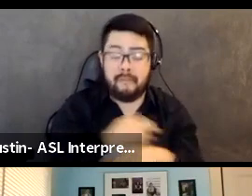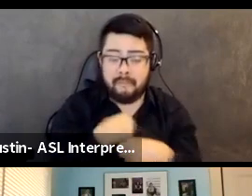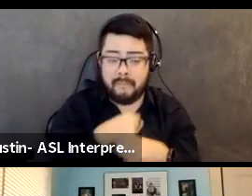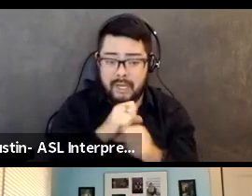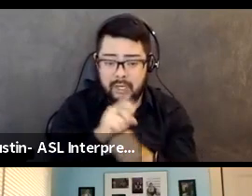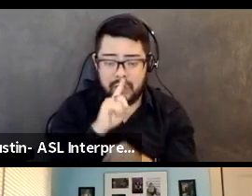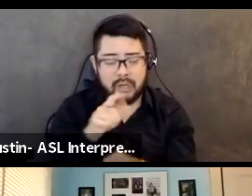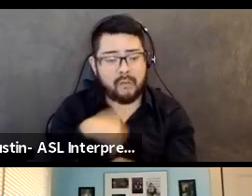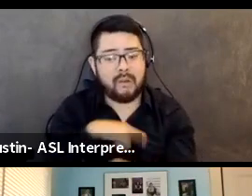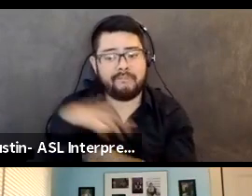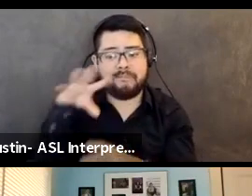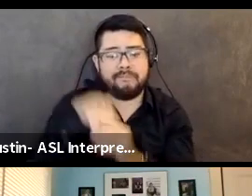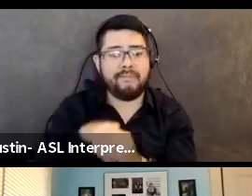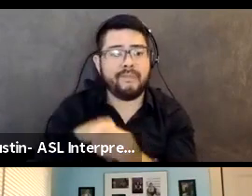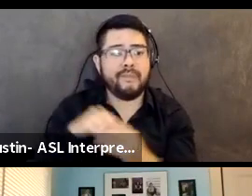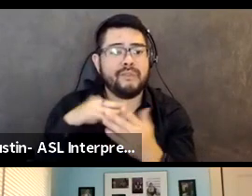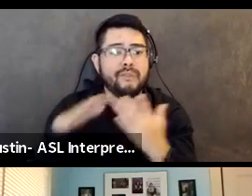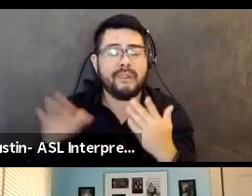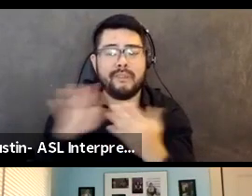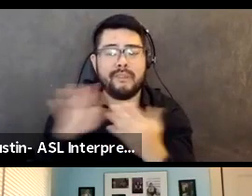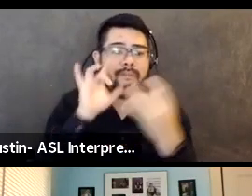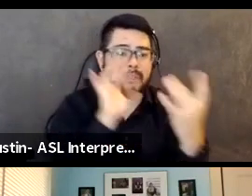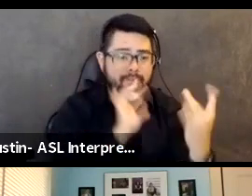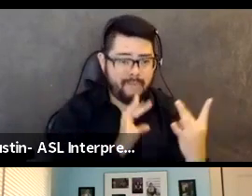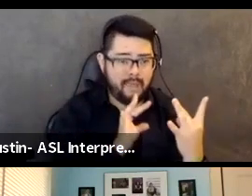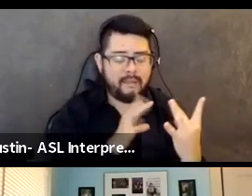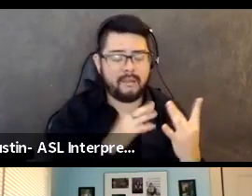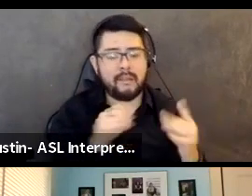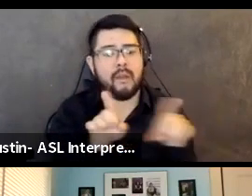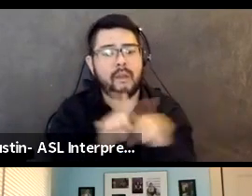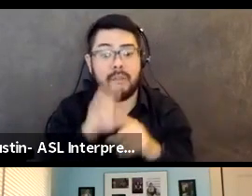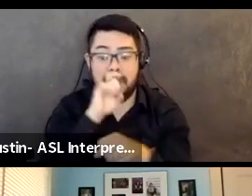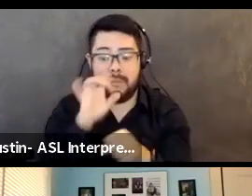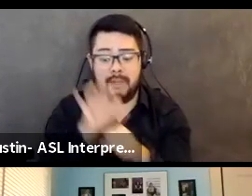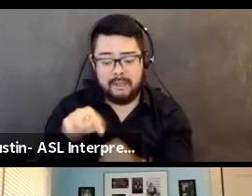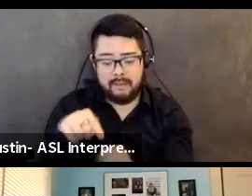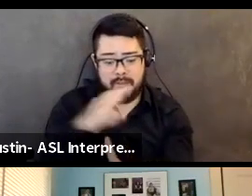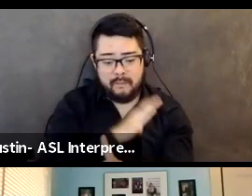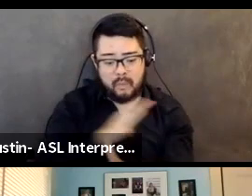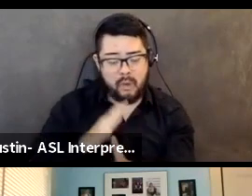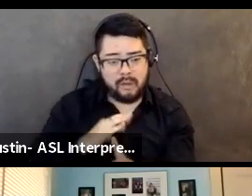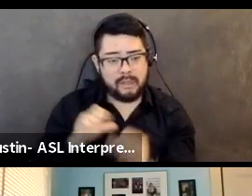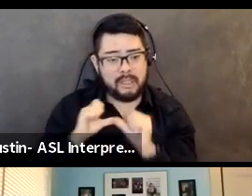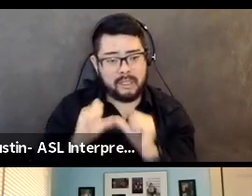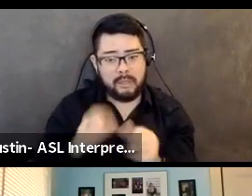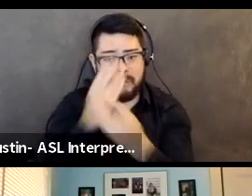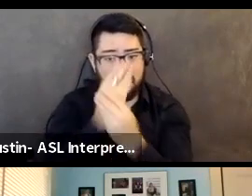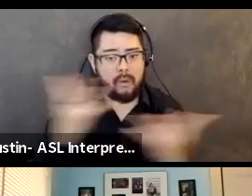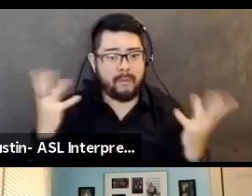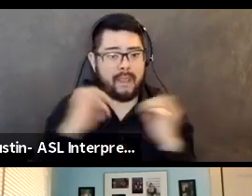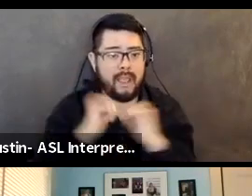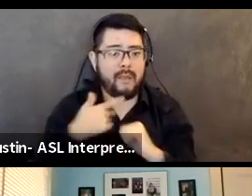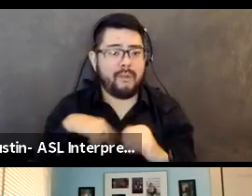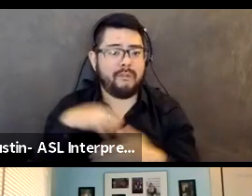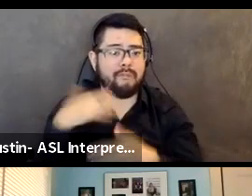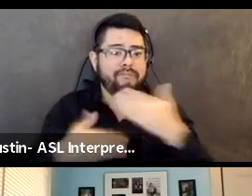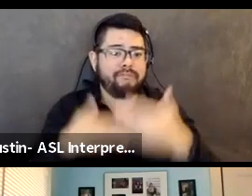student voice in that and um i commit to this board to continuing to give you those readouts on how we do that